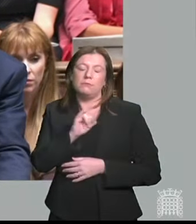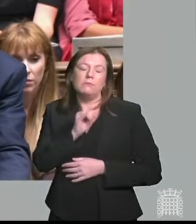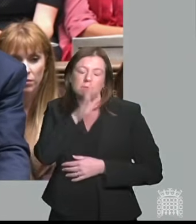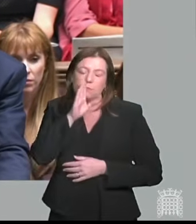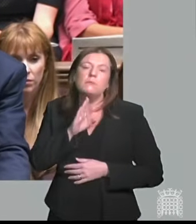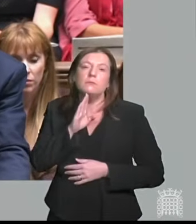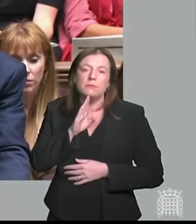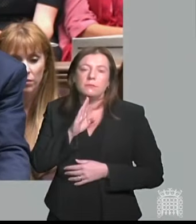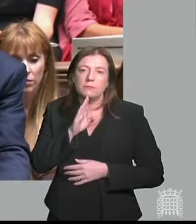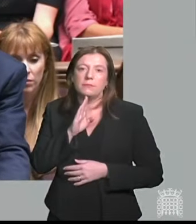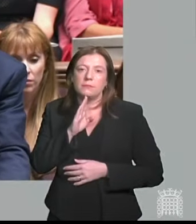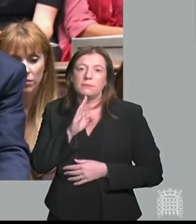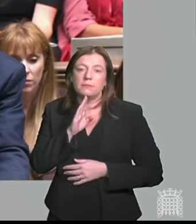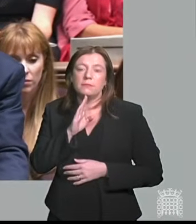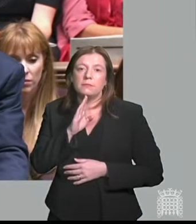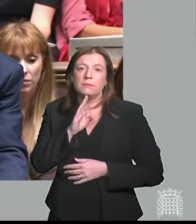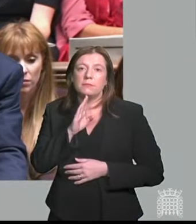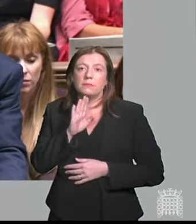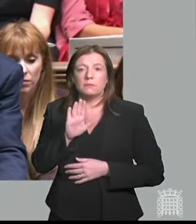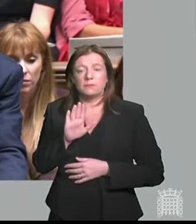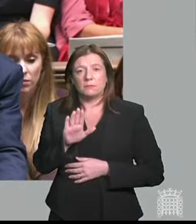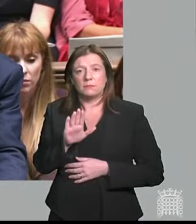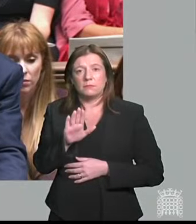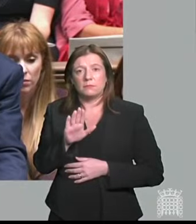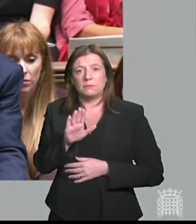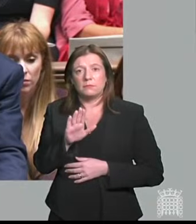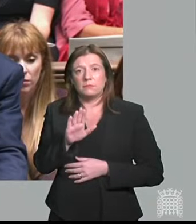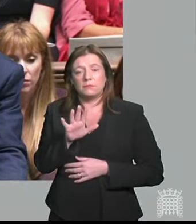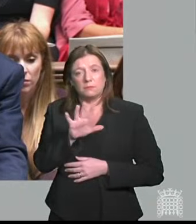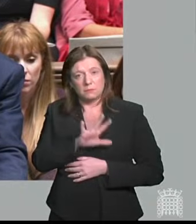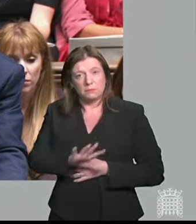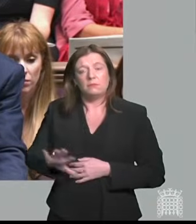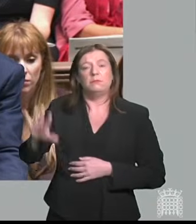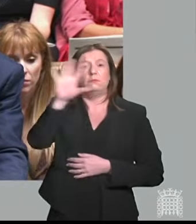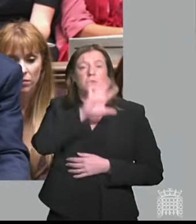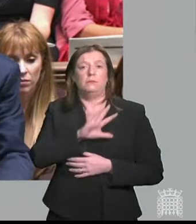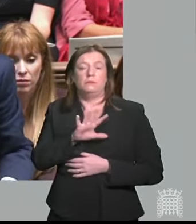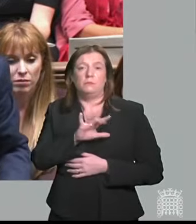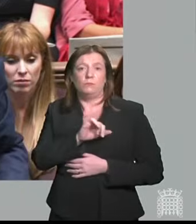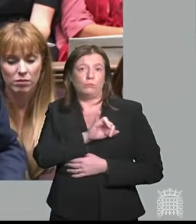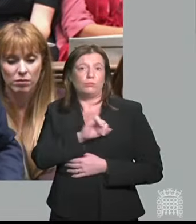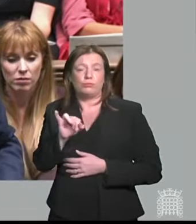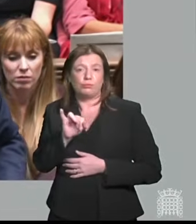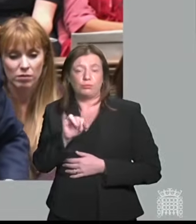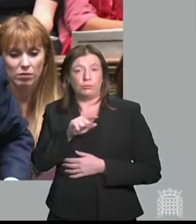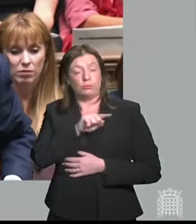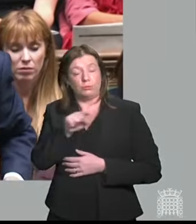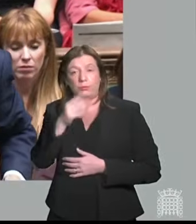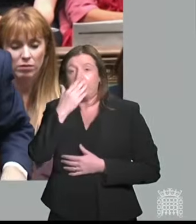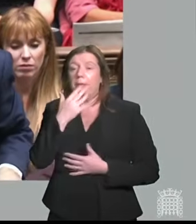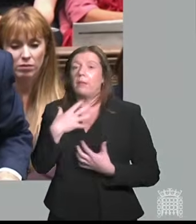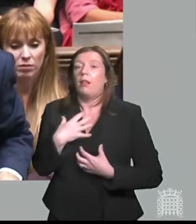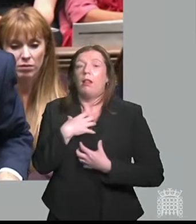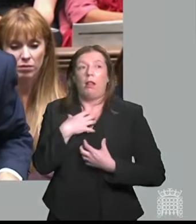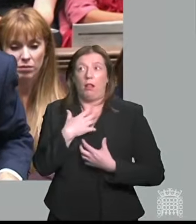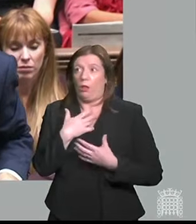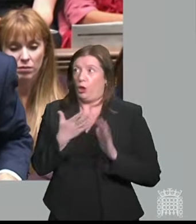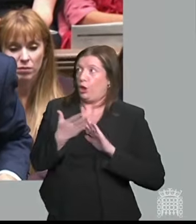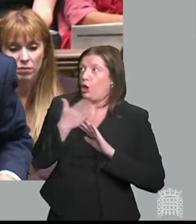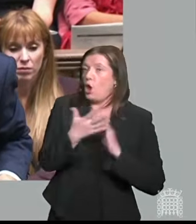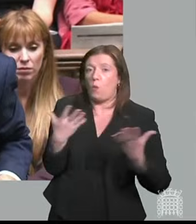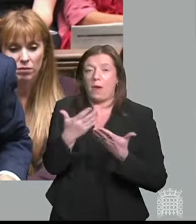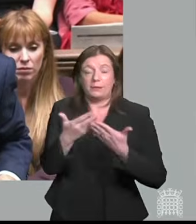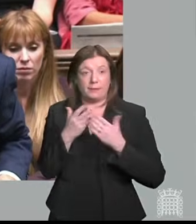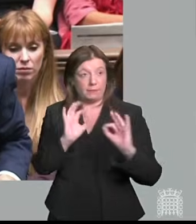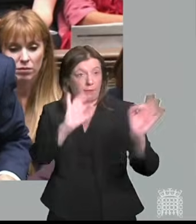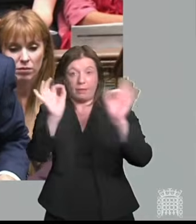distressing. But it's much worse for the people of Gaza. Their fear that there's no place of safety